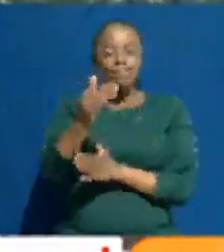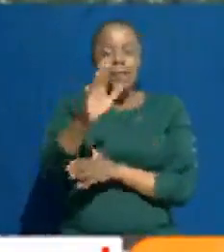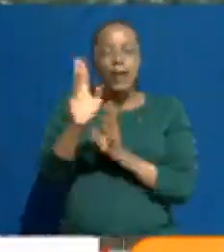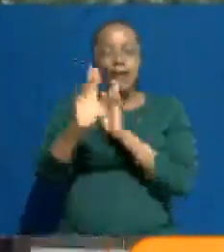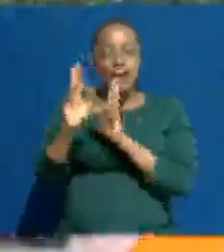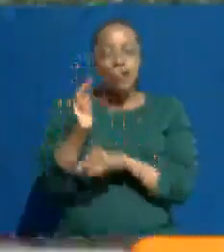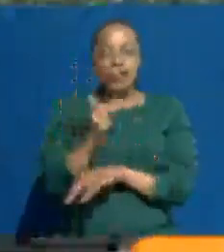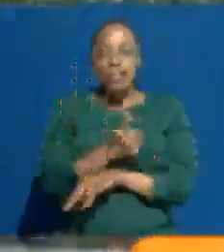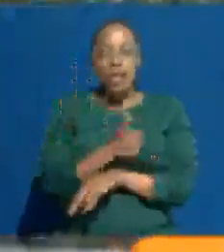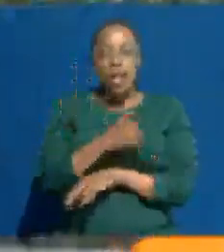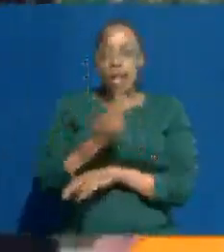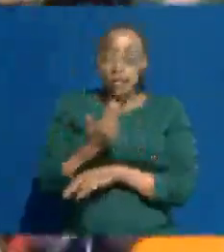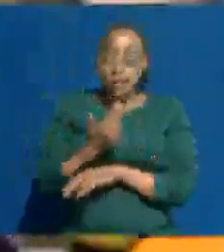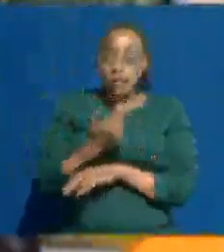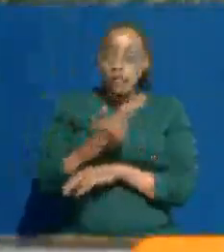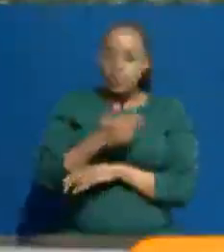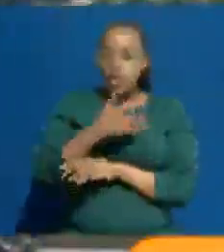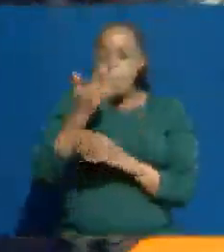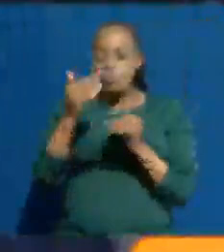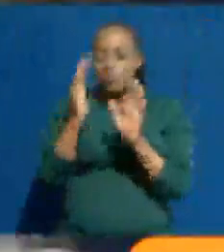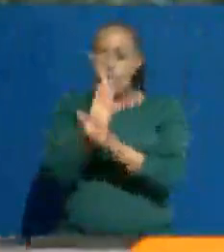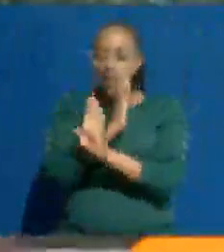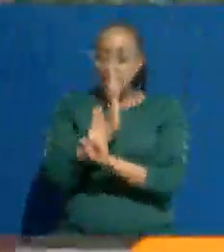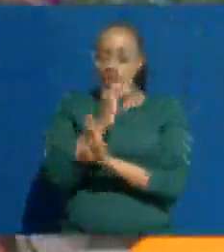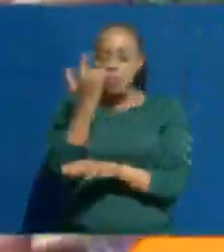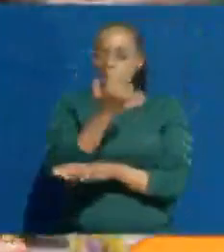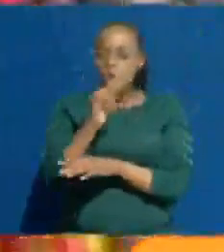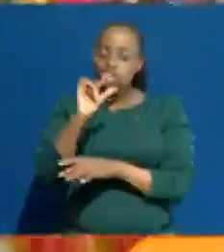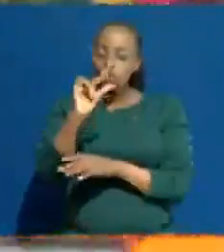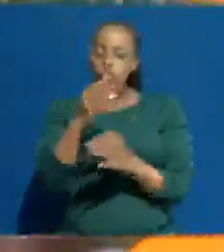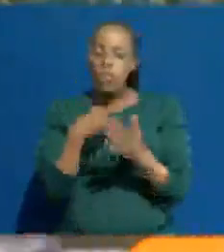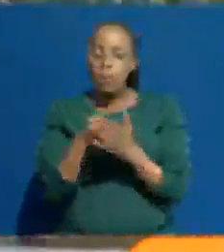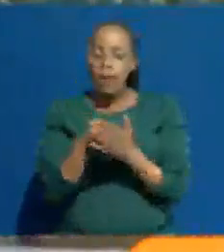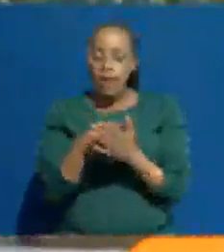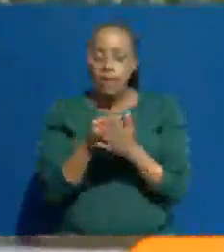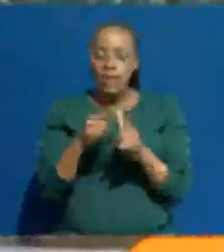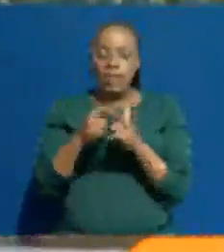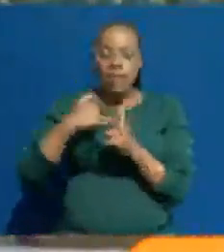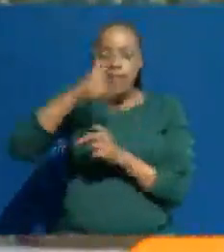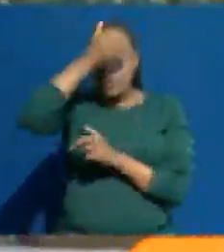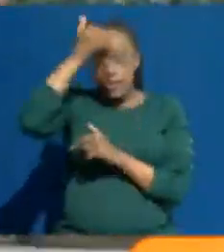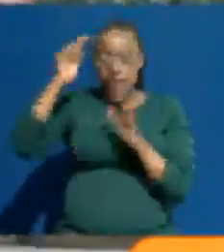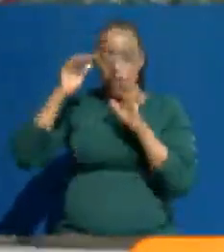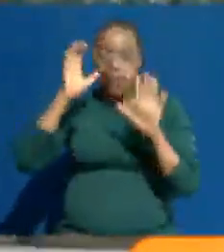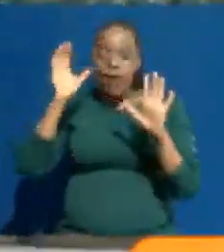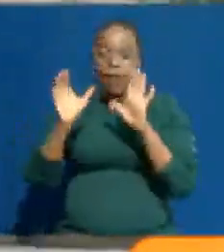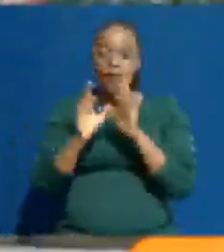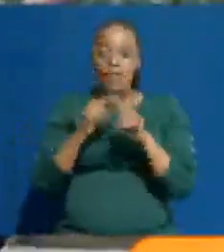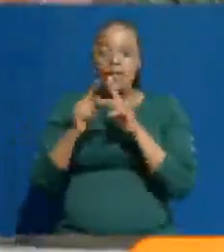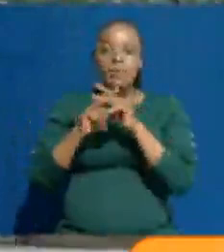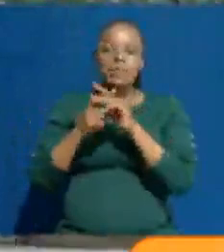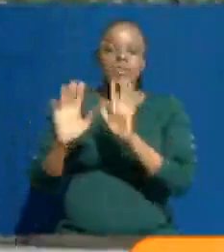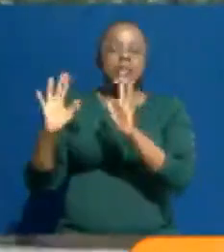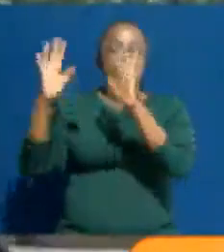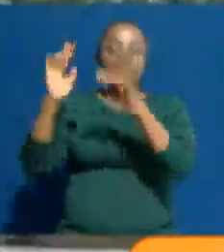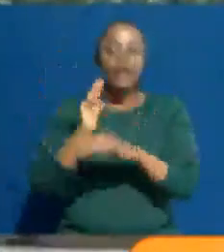we are blinded, we are masked by just little money. Then we forget the bigger picture, we start celebrating.